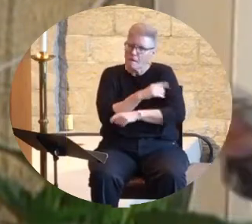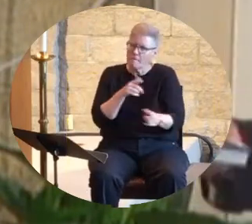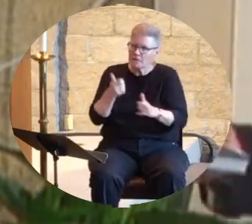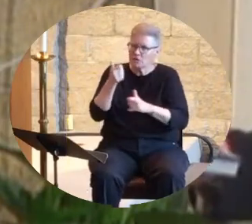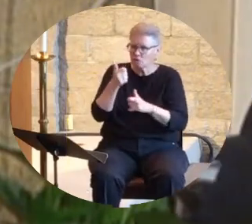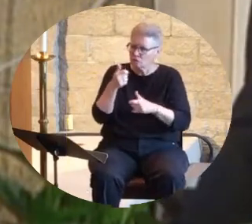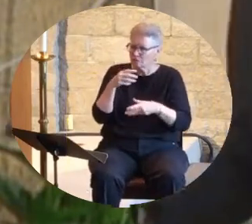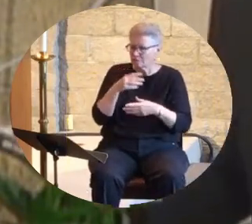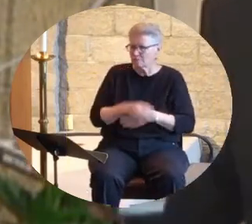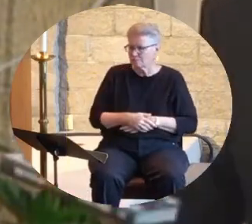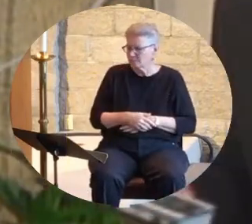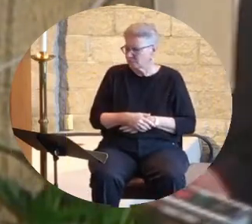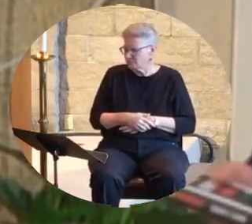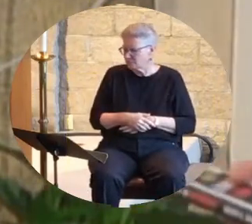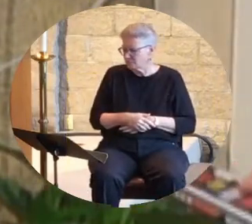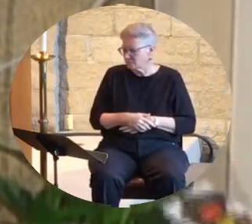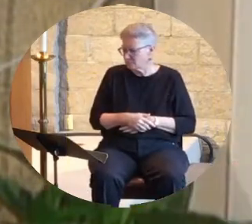a beginning.